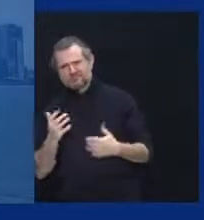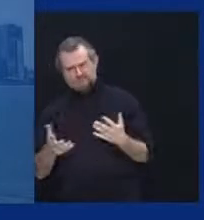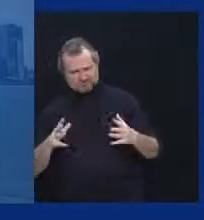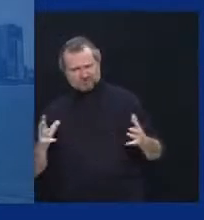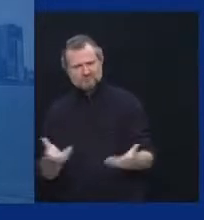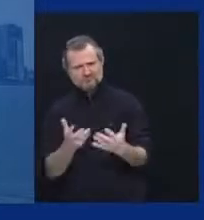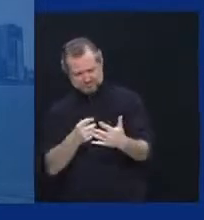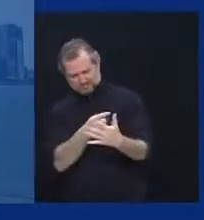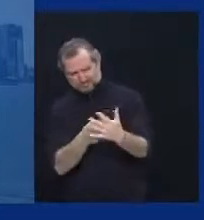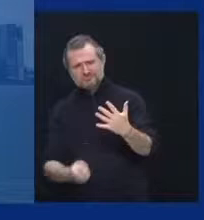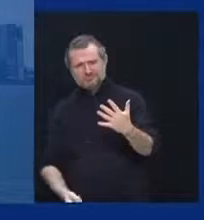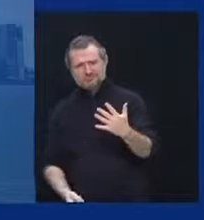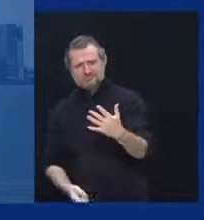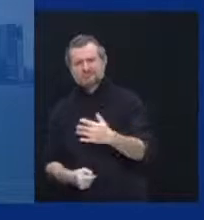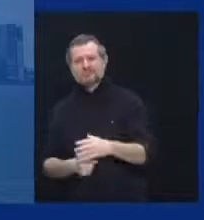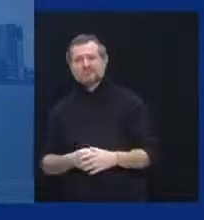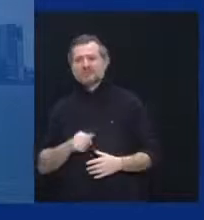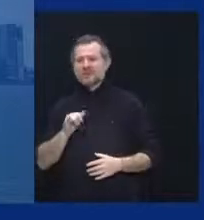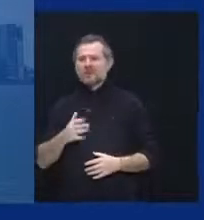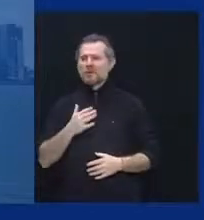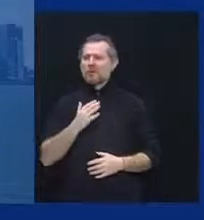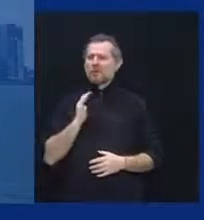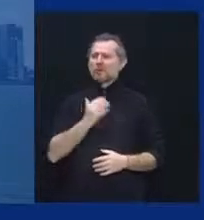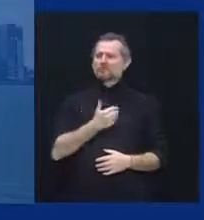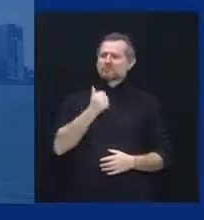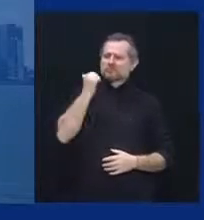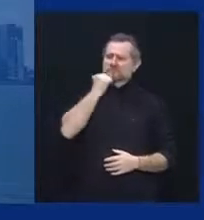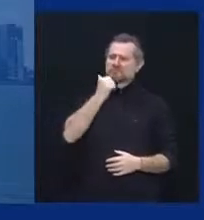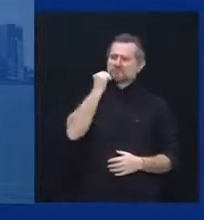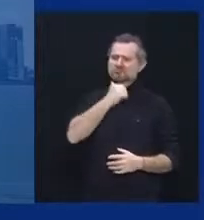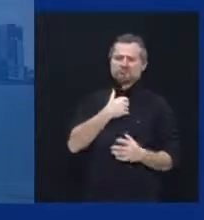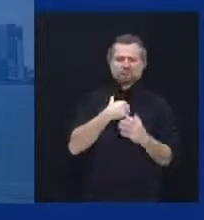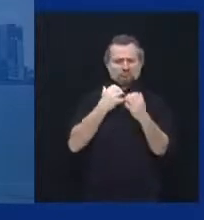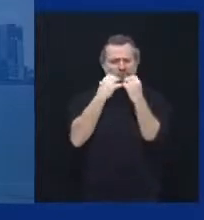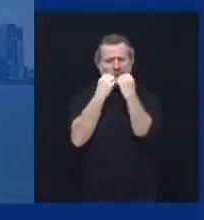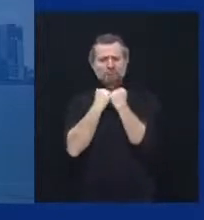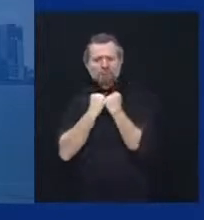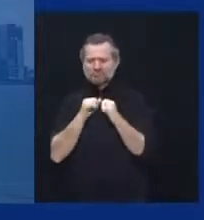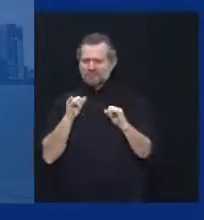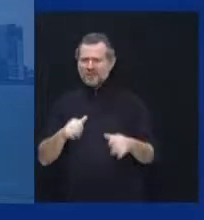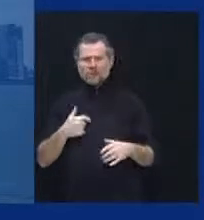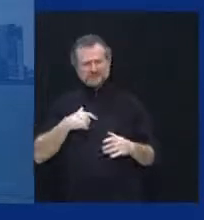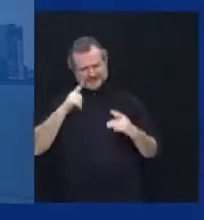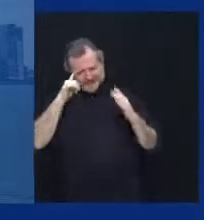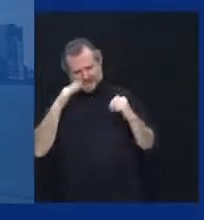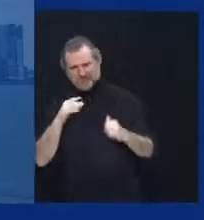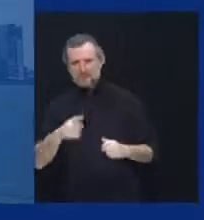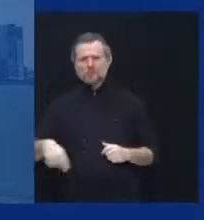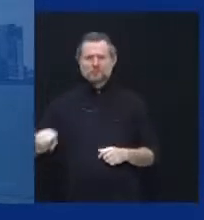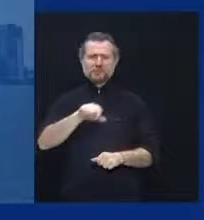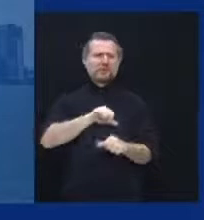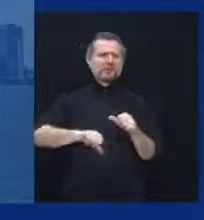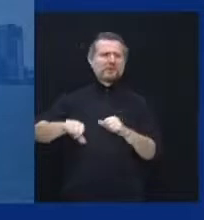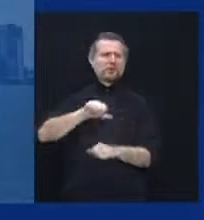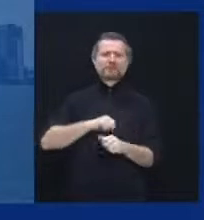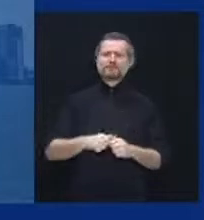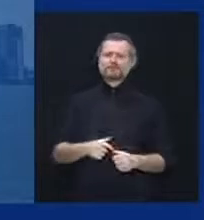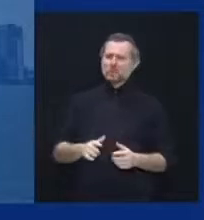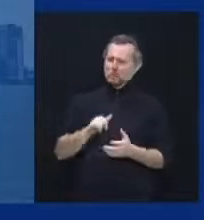This is our ethos, and this is our morality, and this is what we expect from each other, to be New York